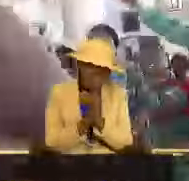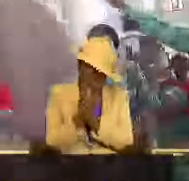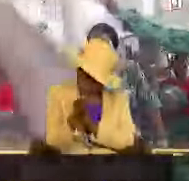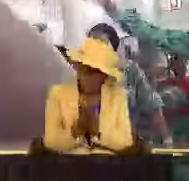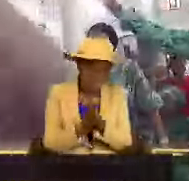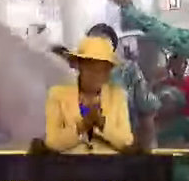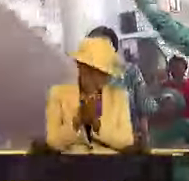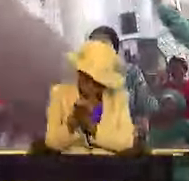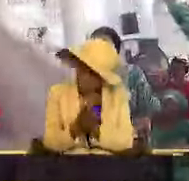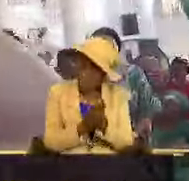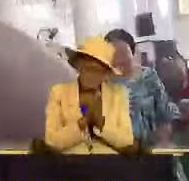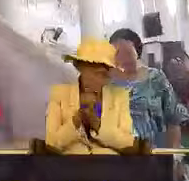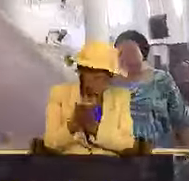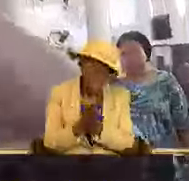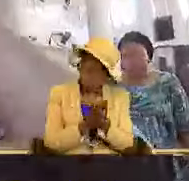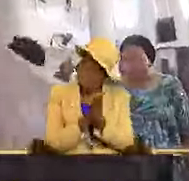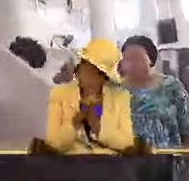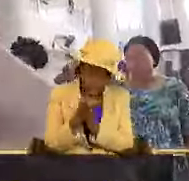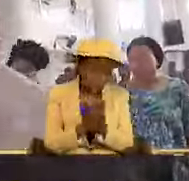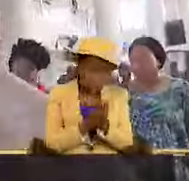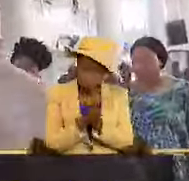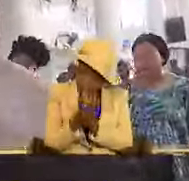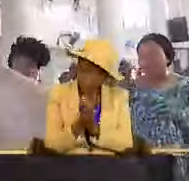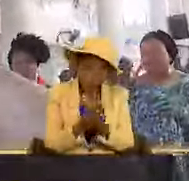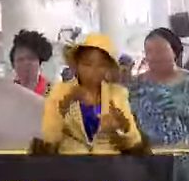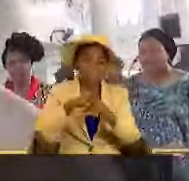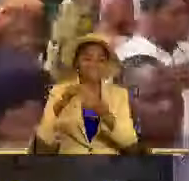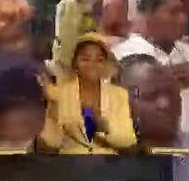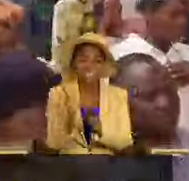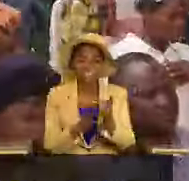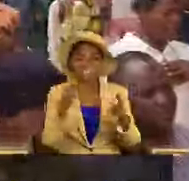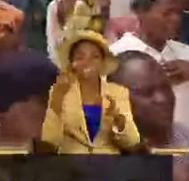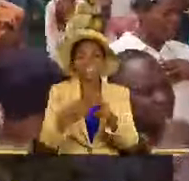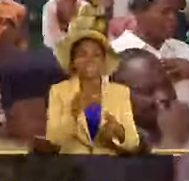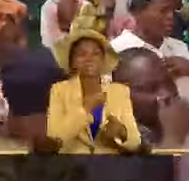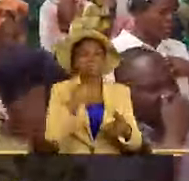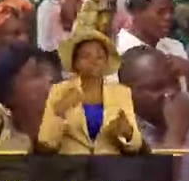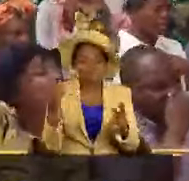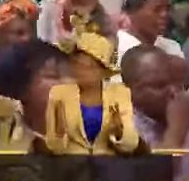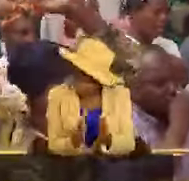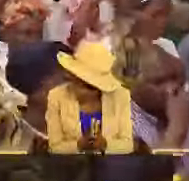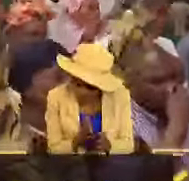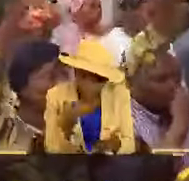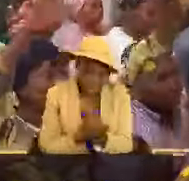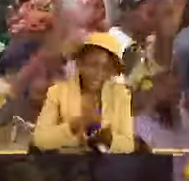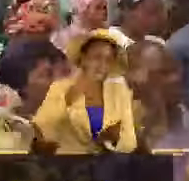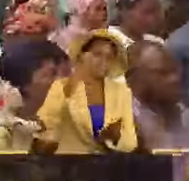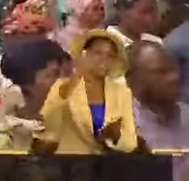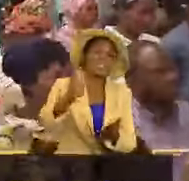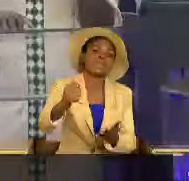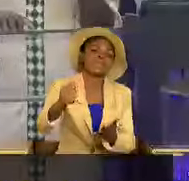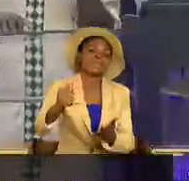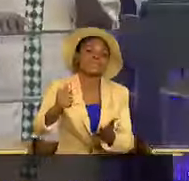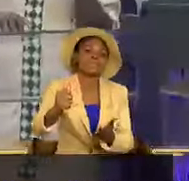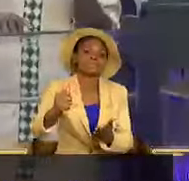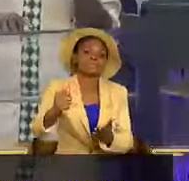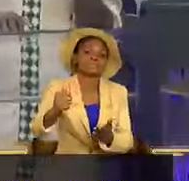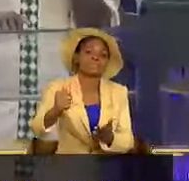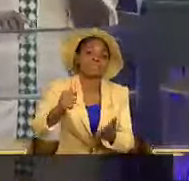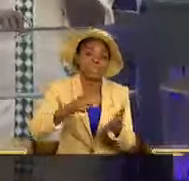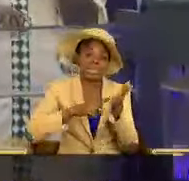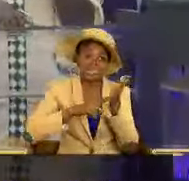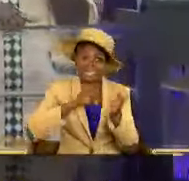pray in Jesus name we pray this is the